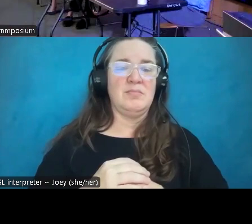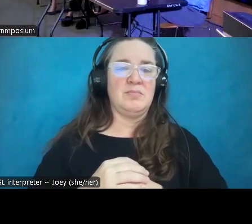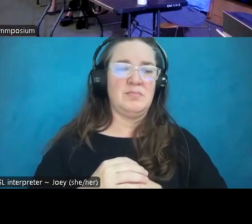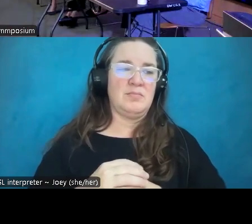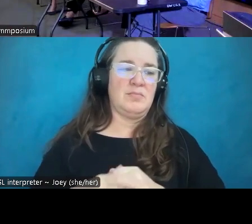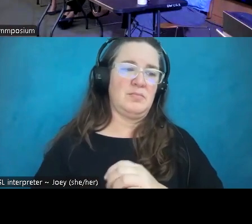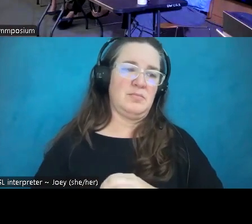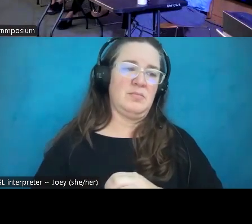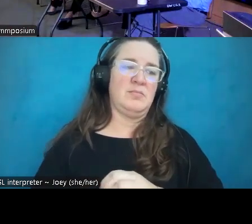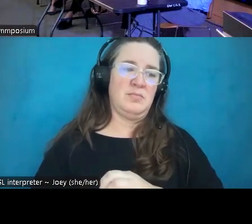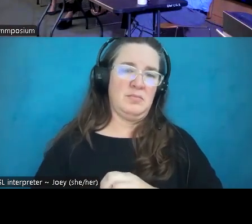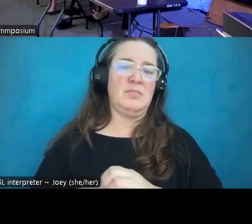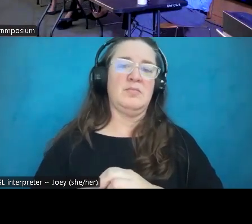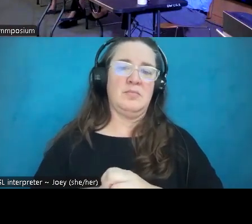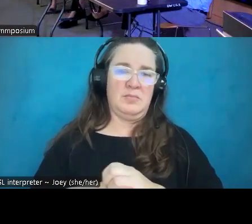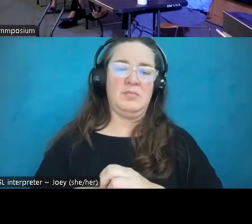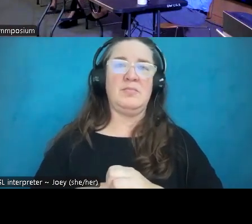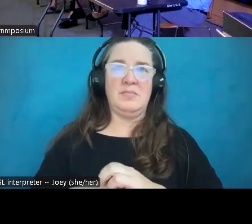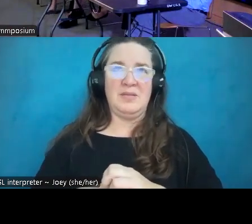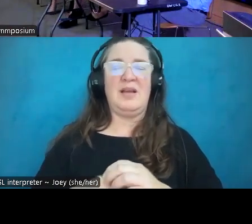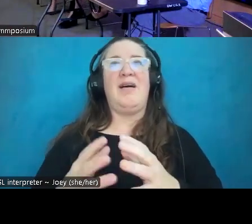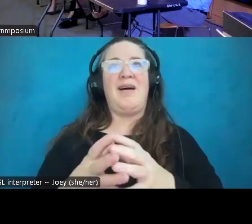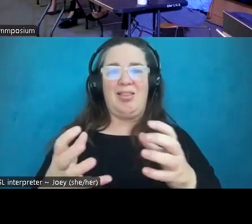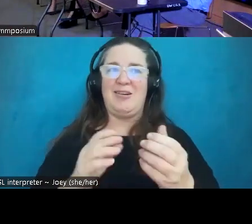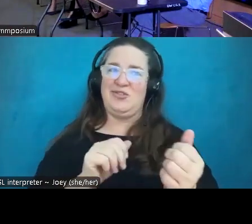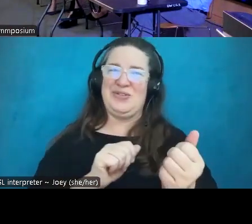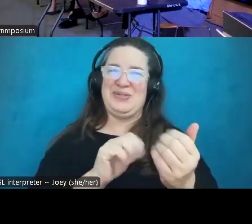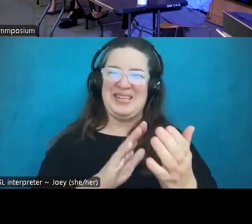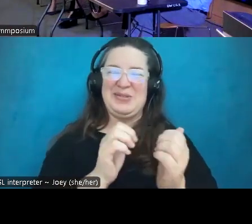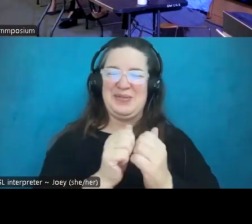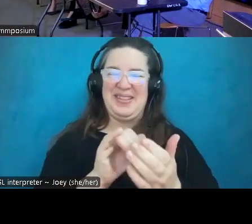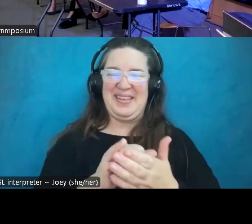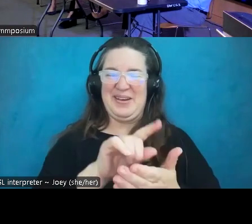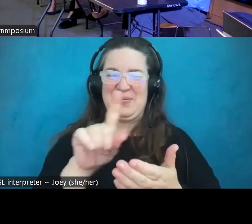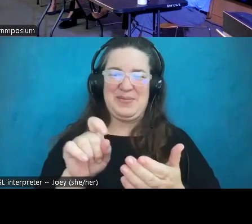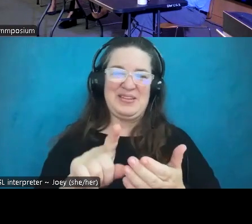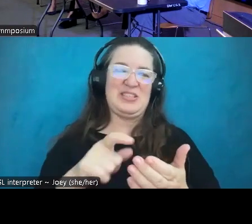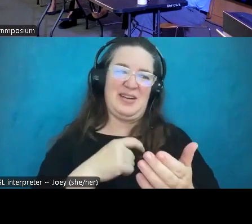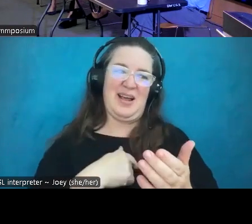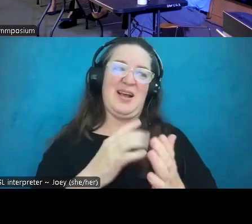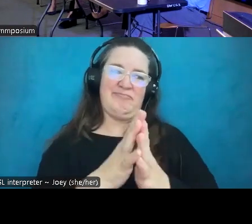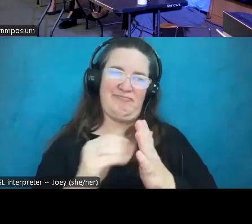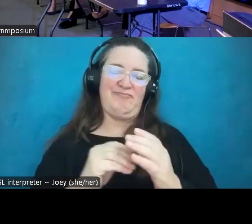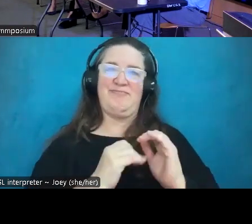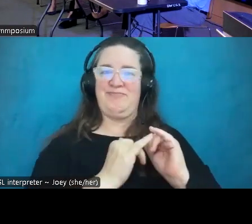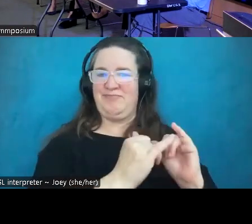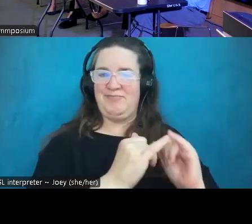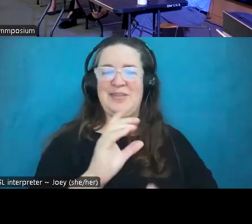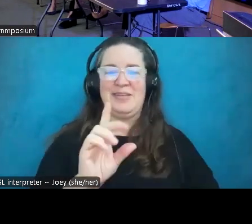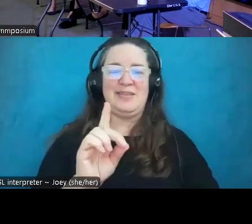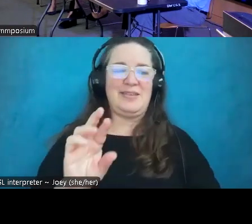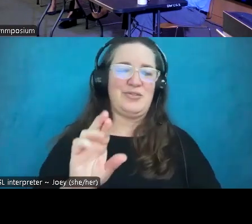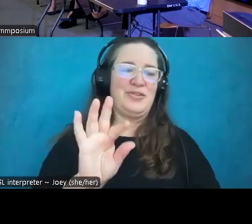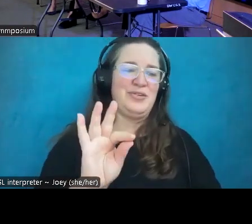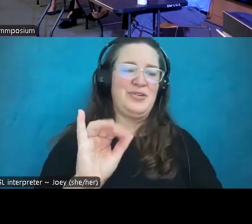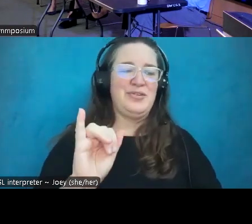Yeah, I think there's a lot to unpack in that question, and I mirror what Dr. Friedli said in terms of how we handle it from a long COVID